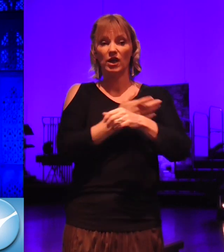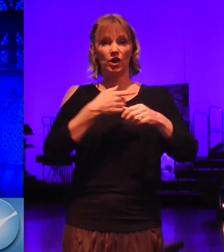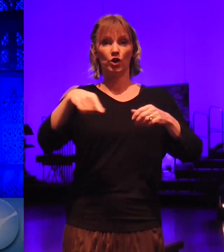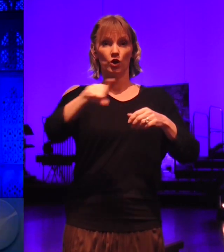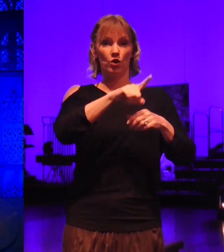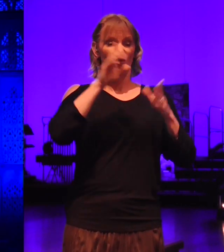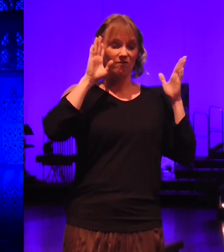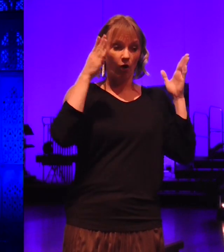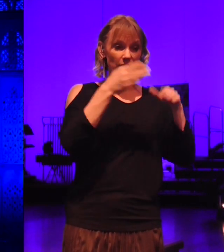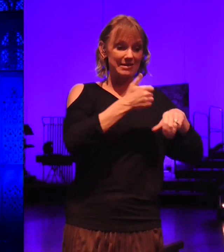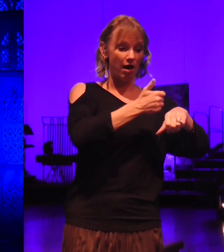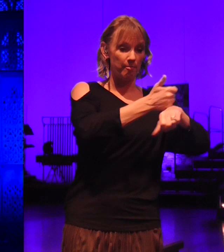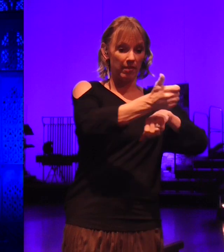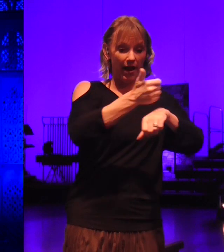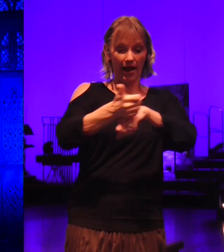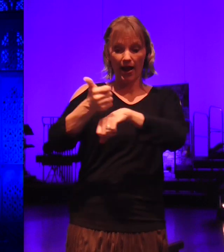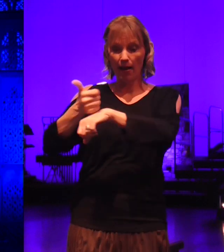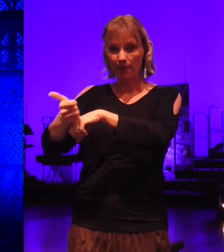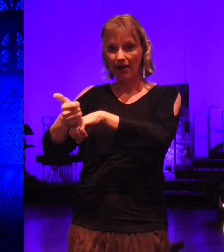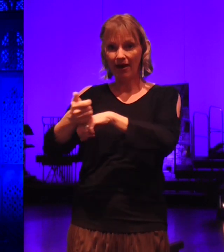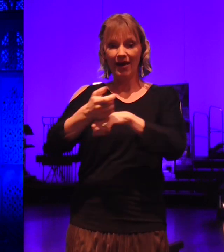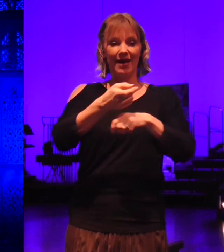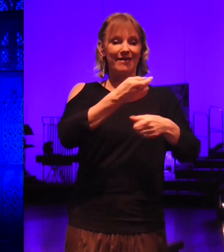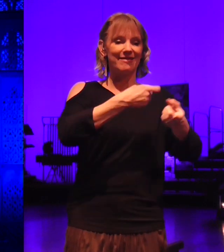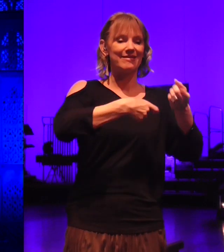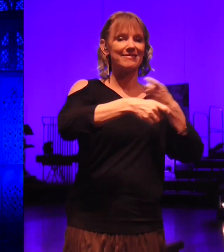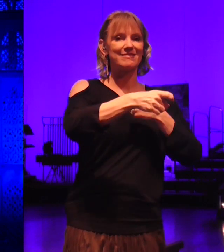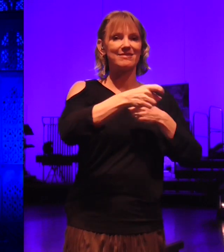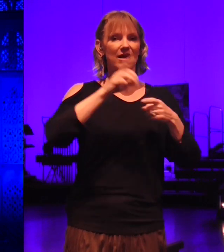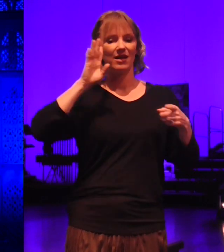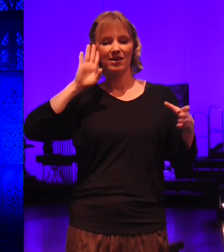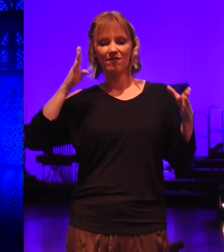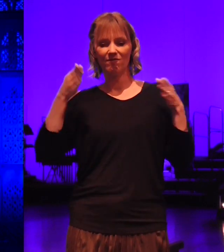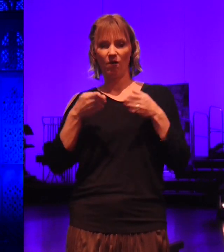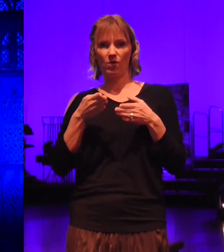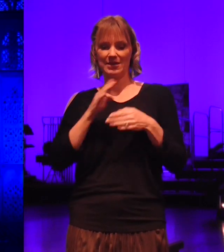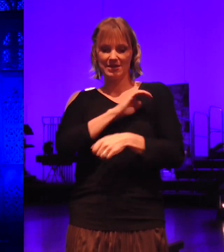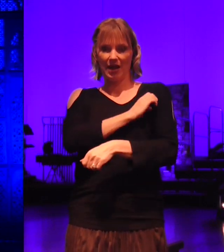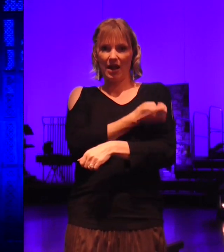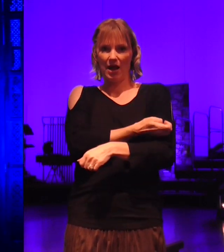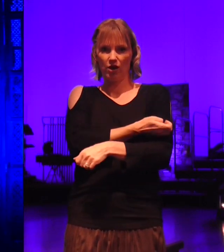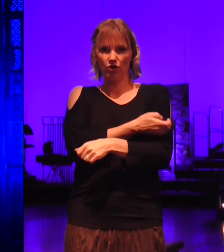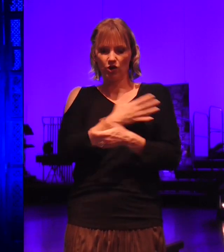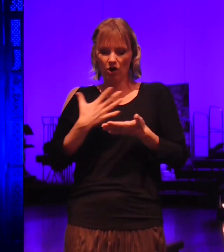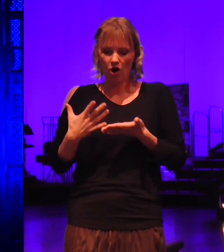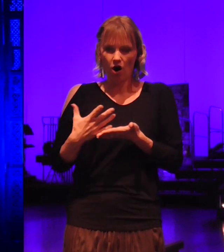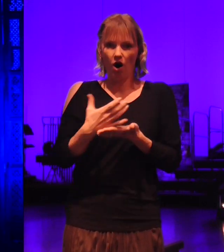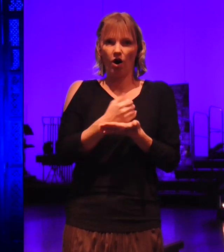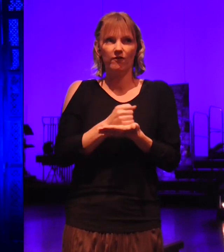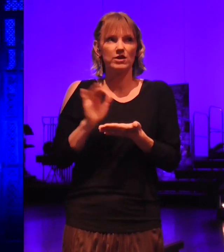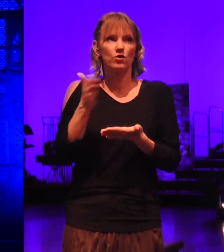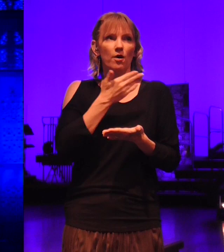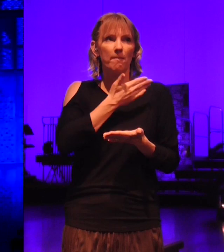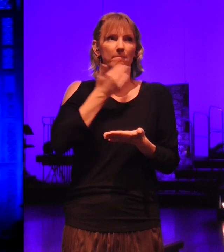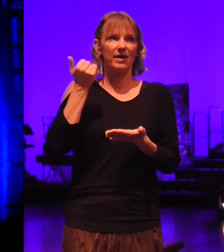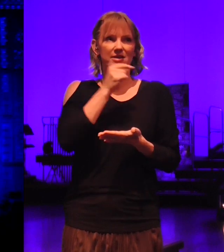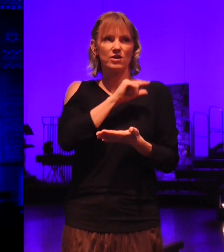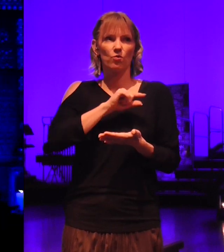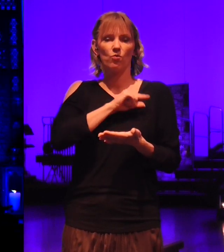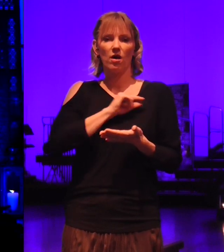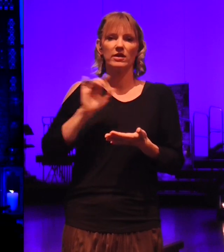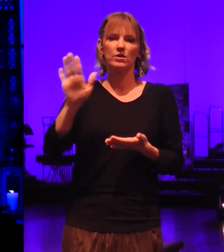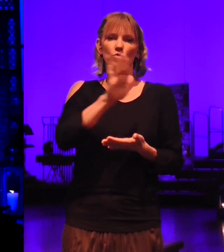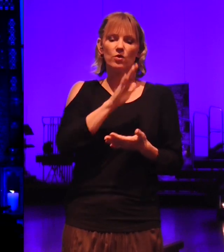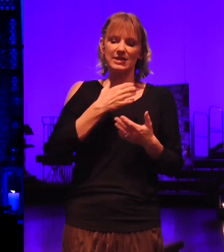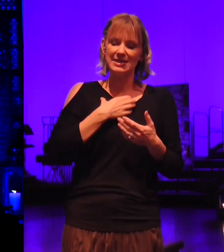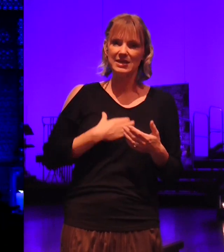it in to harvesting your best qualities, your desires and intentions, the